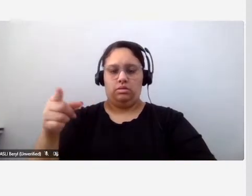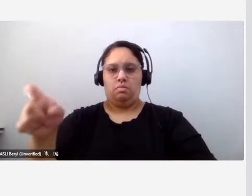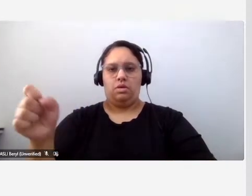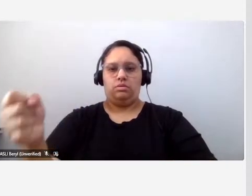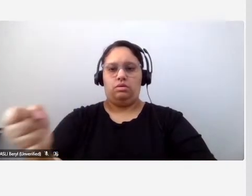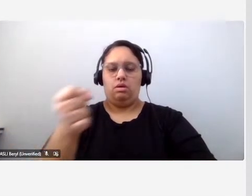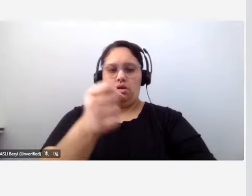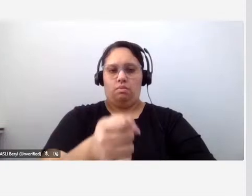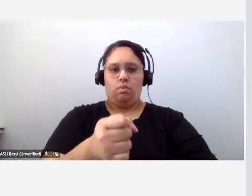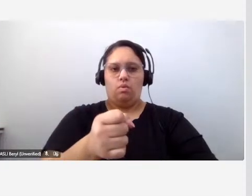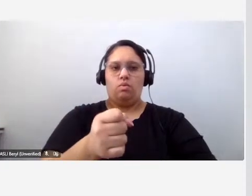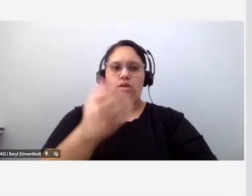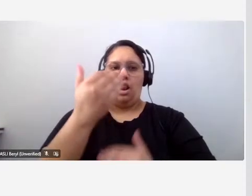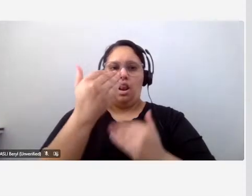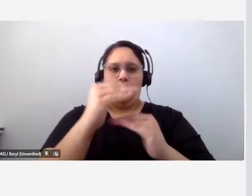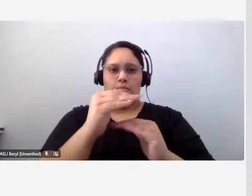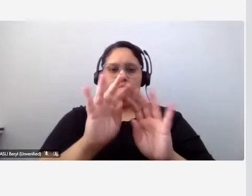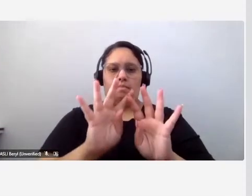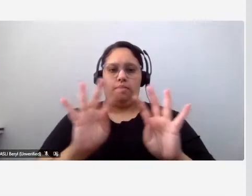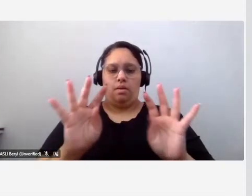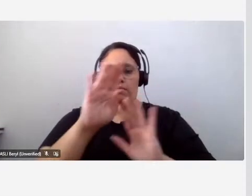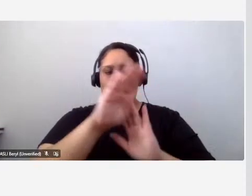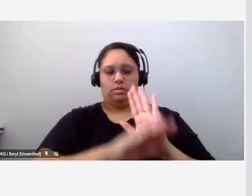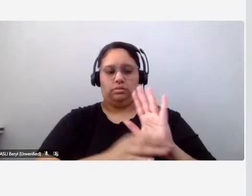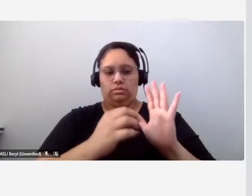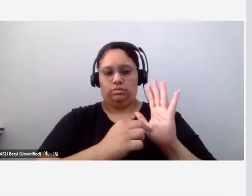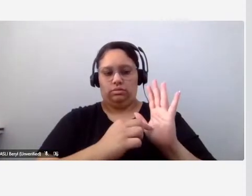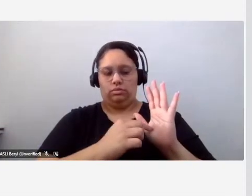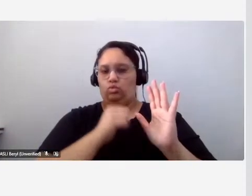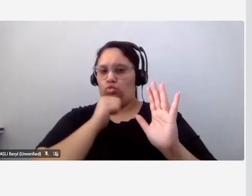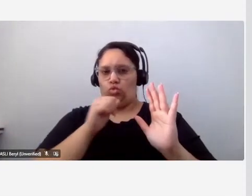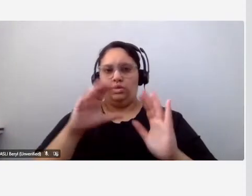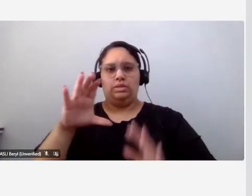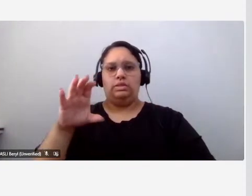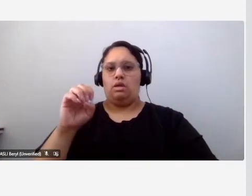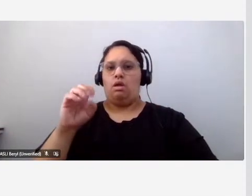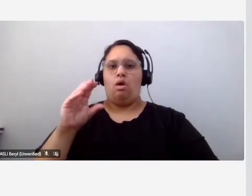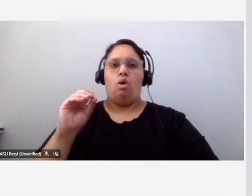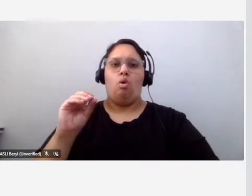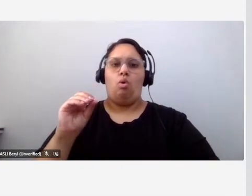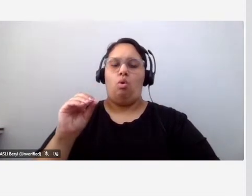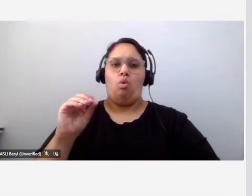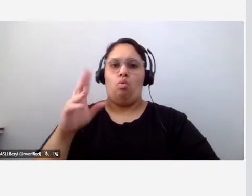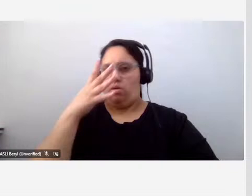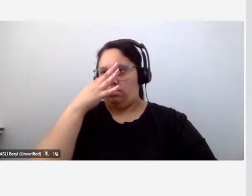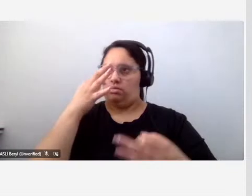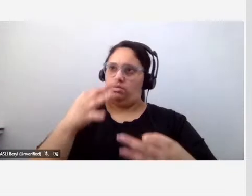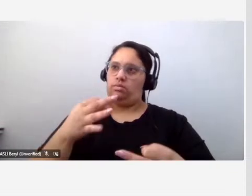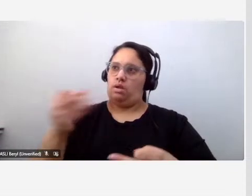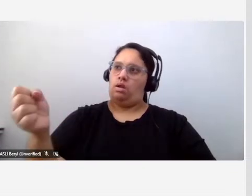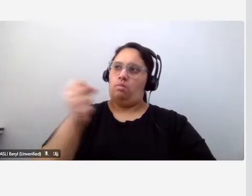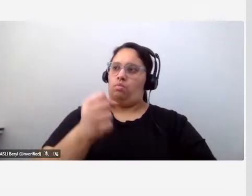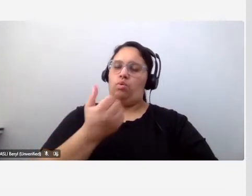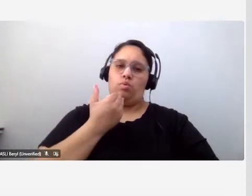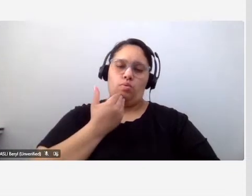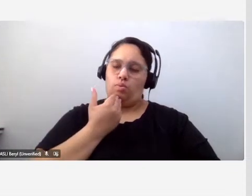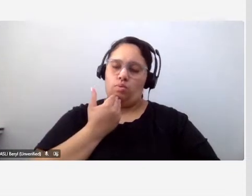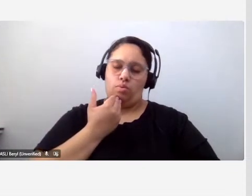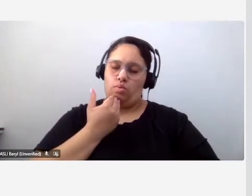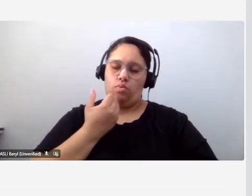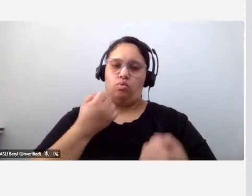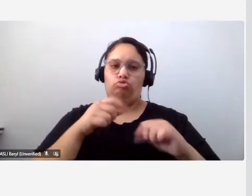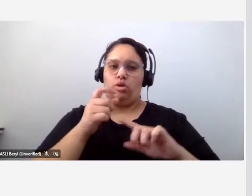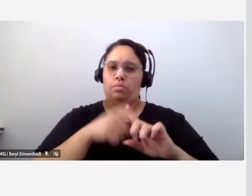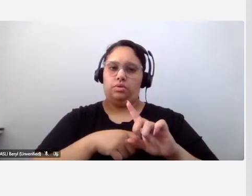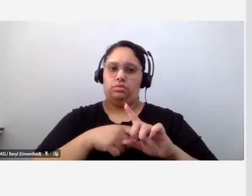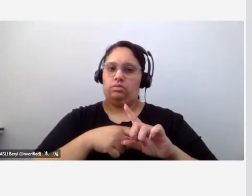appoint and limit it to that short list. So it is not the CEO that makes the appointment, and the chairperson